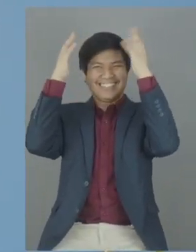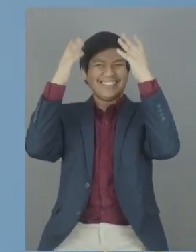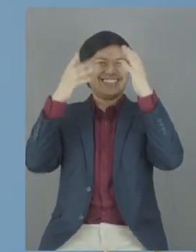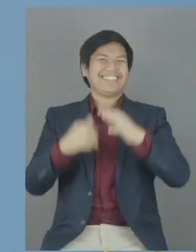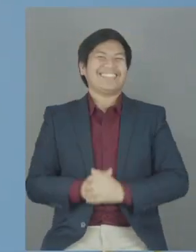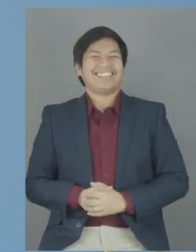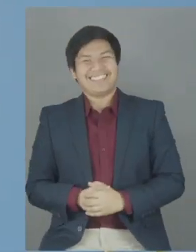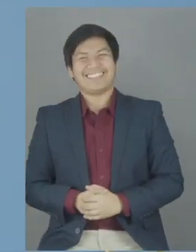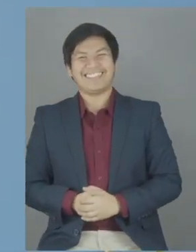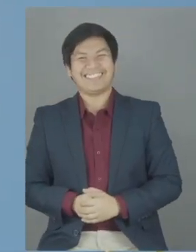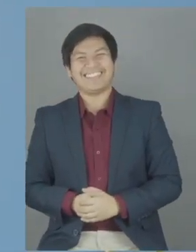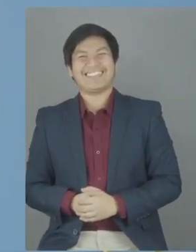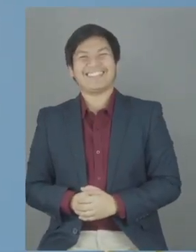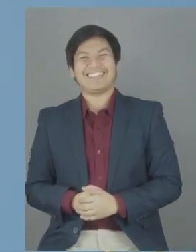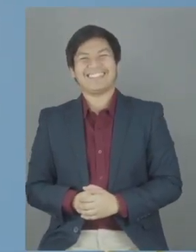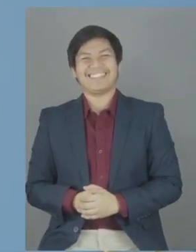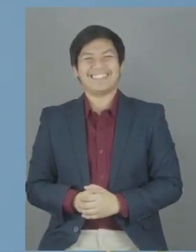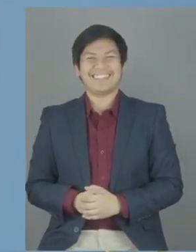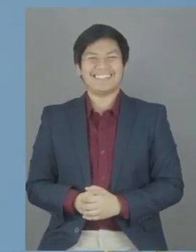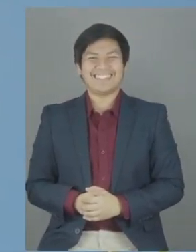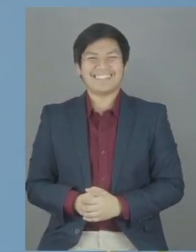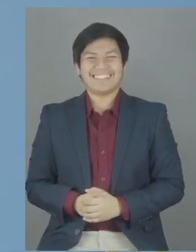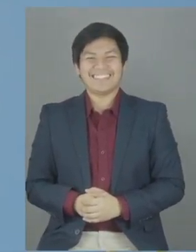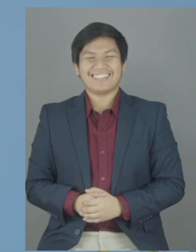Other people.